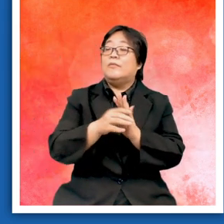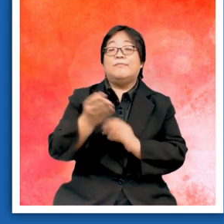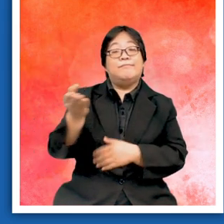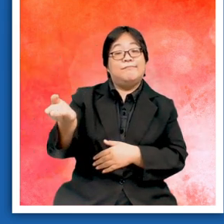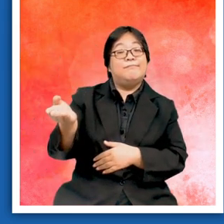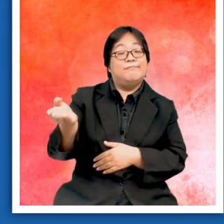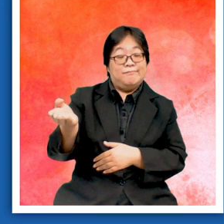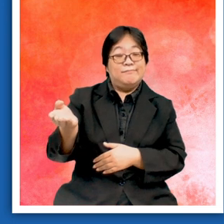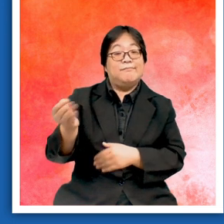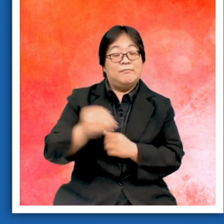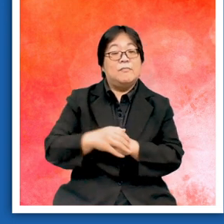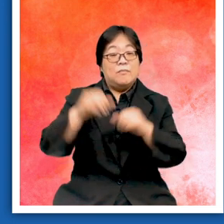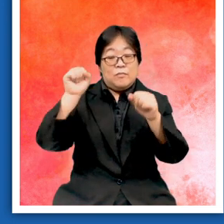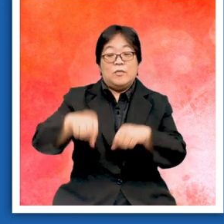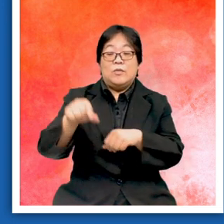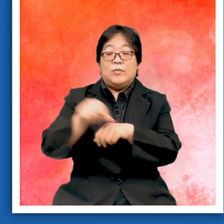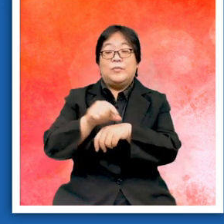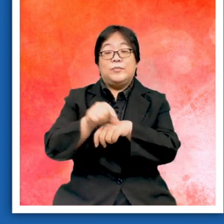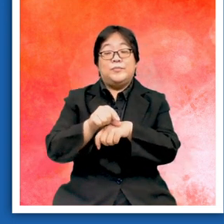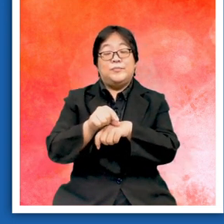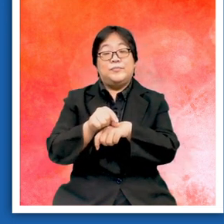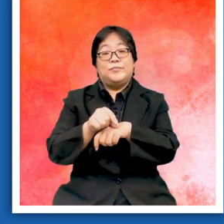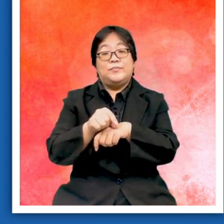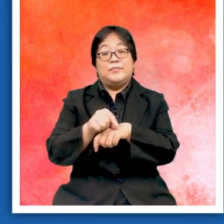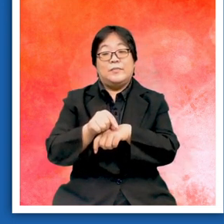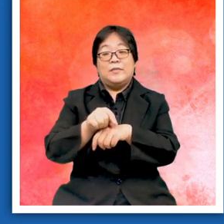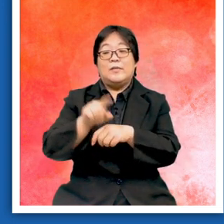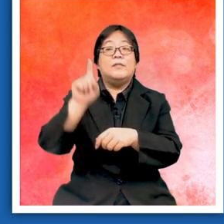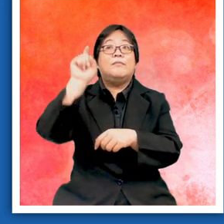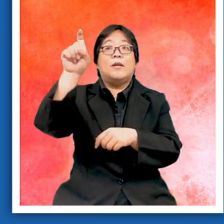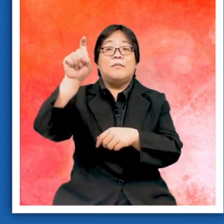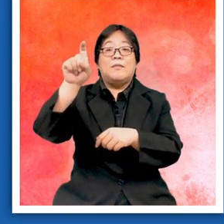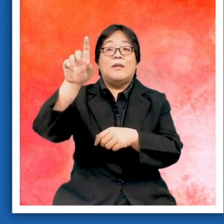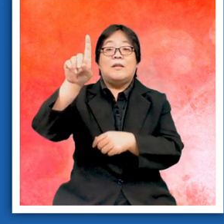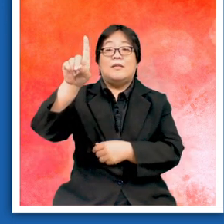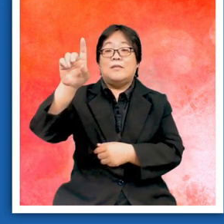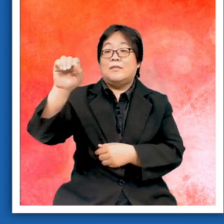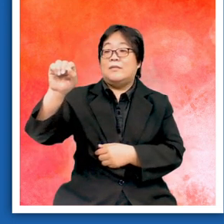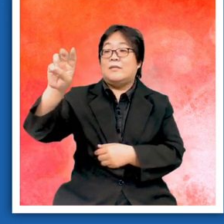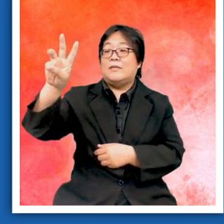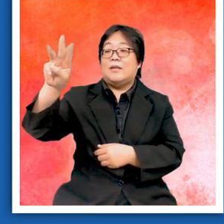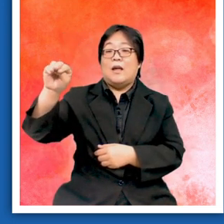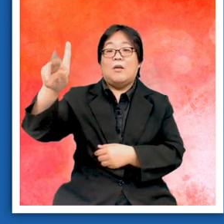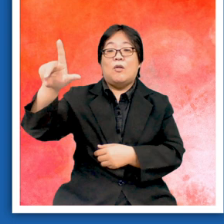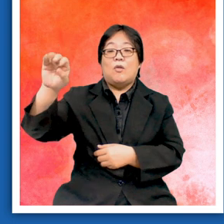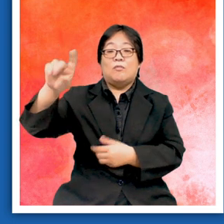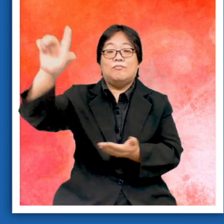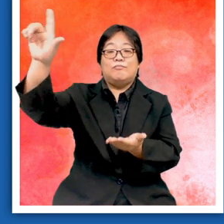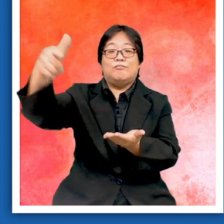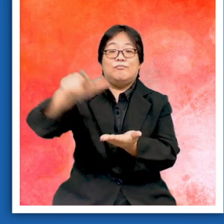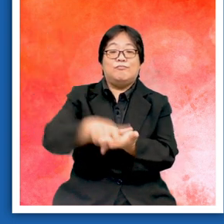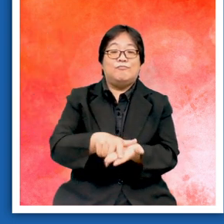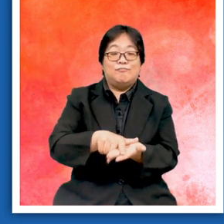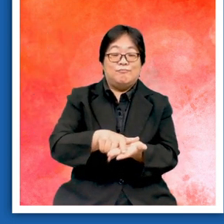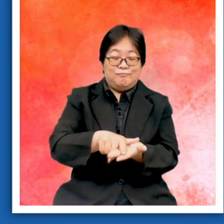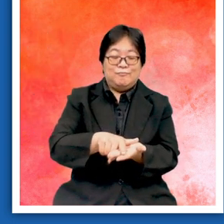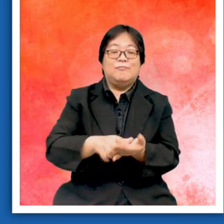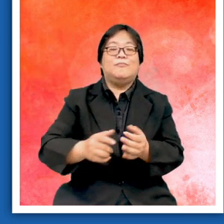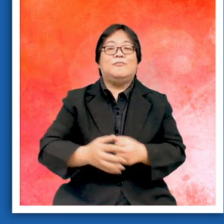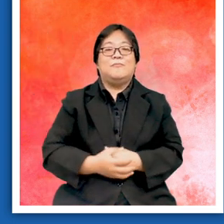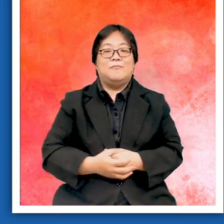might use this download menu, download option, download into your